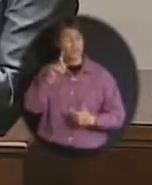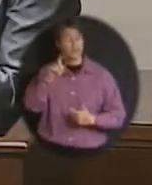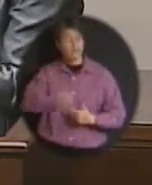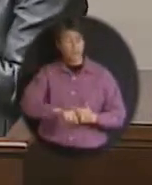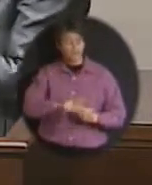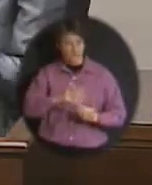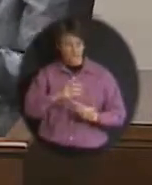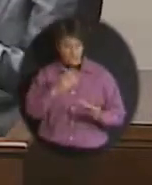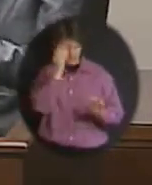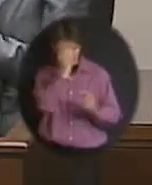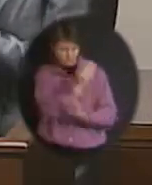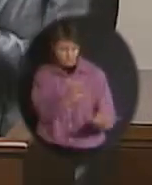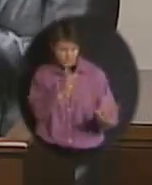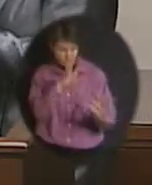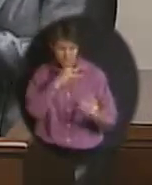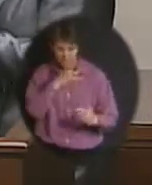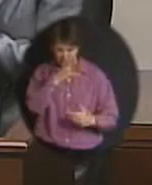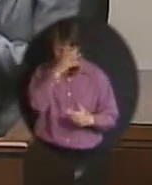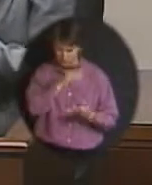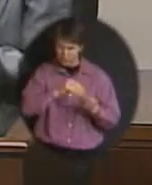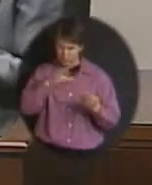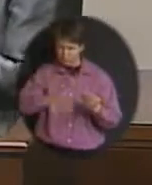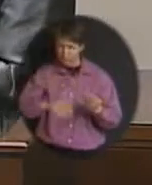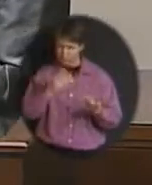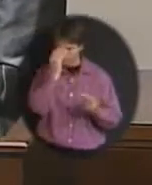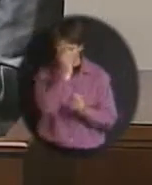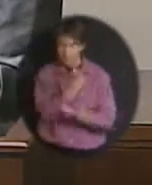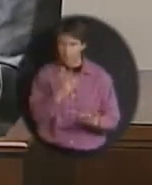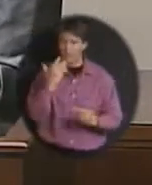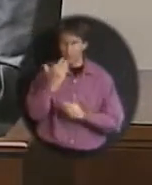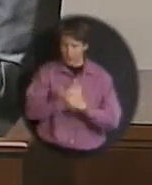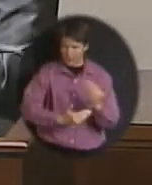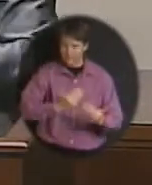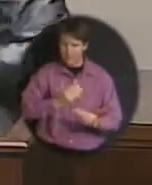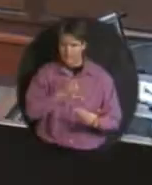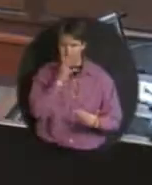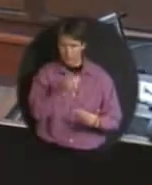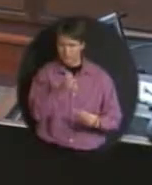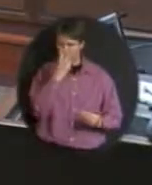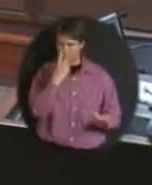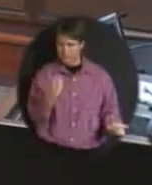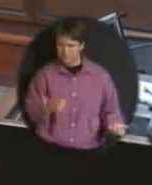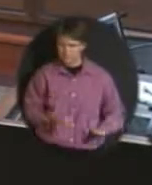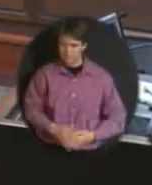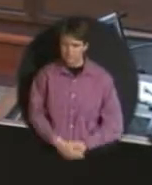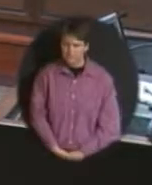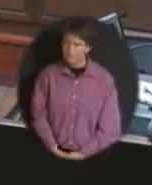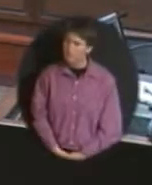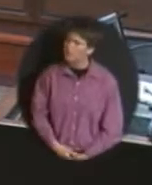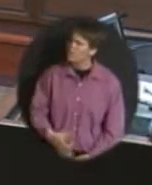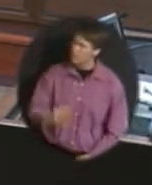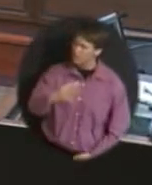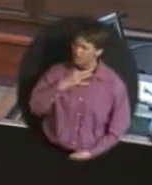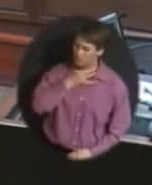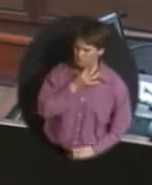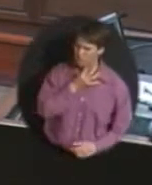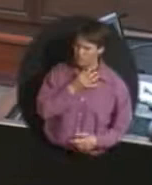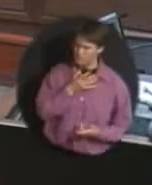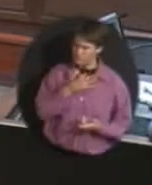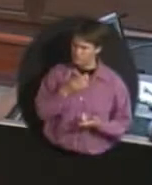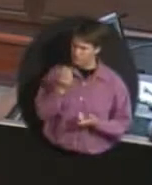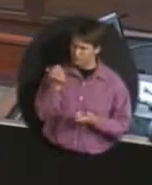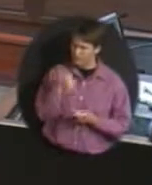with our parents and students so they have a good understanding. Can we, is there any way to track or